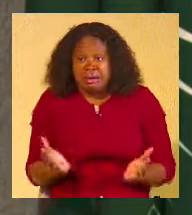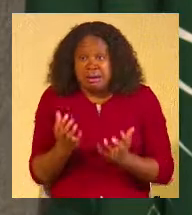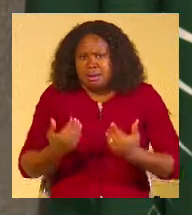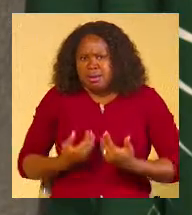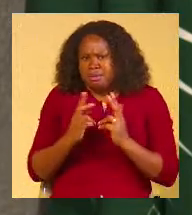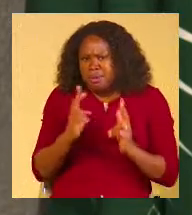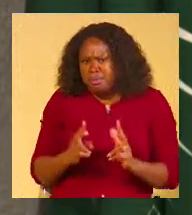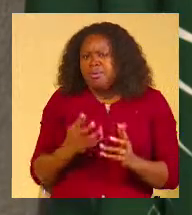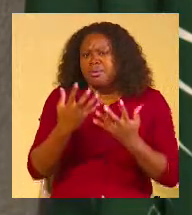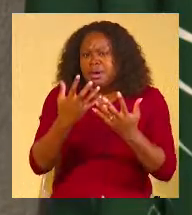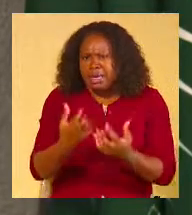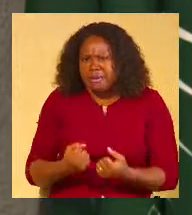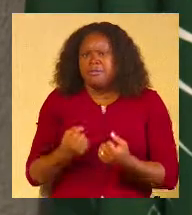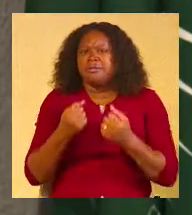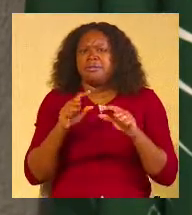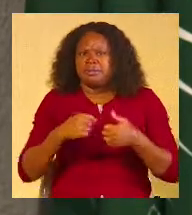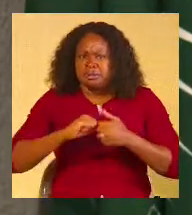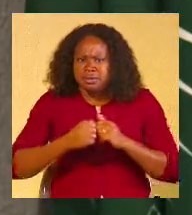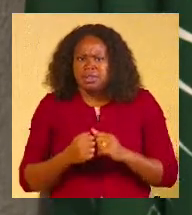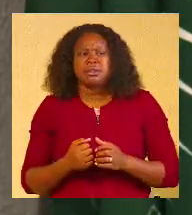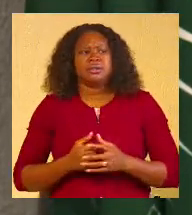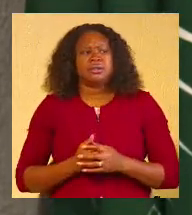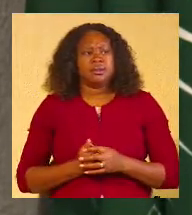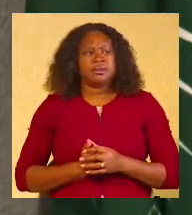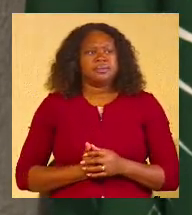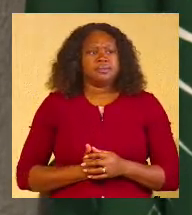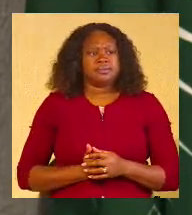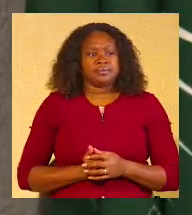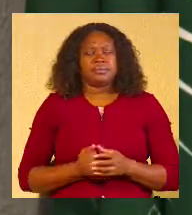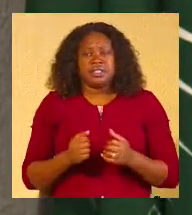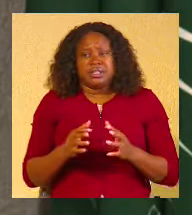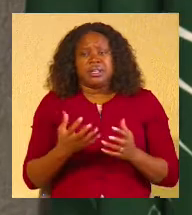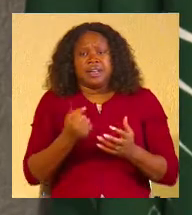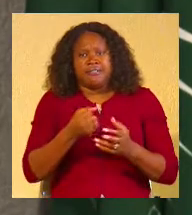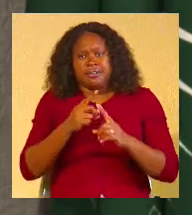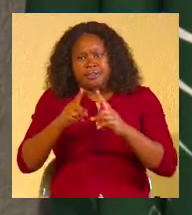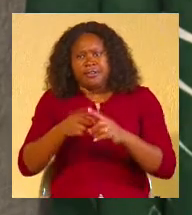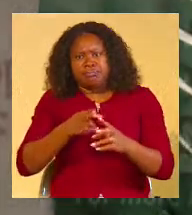some of the answers to these challenges that this pandemic has confronted us with.